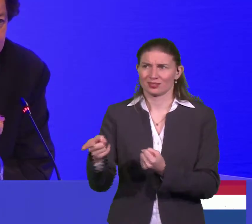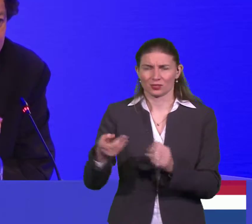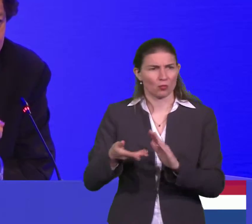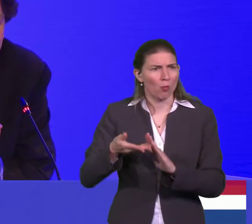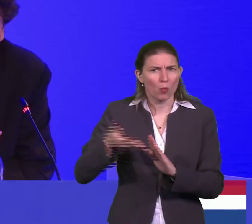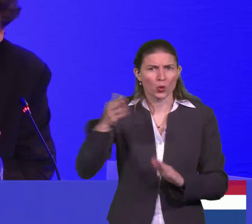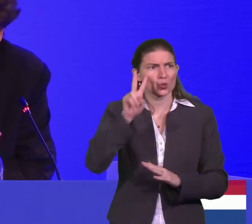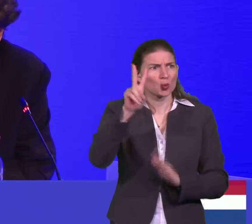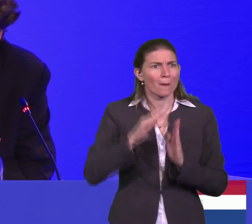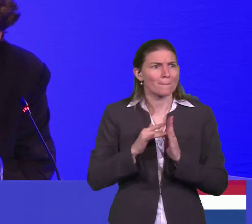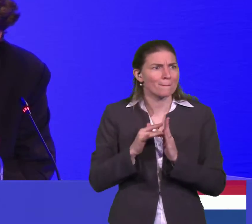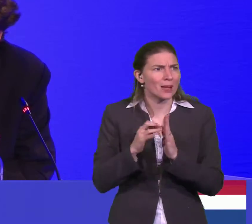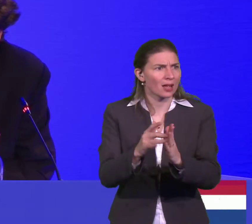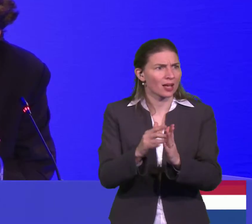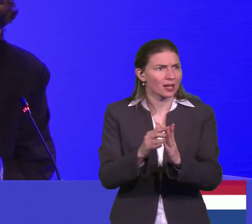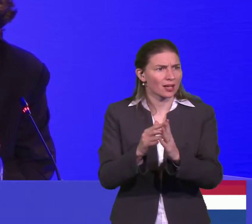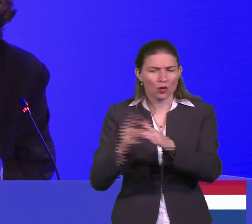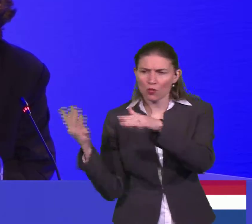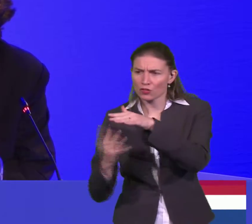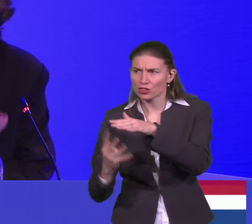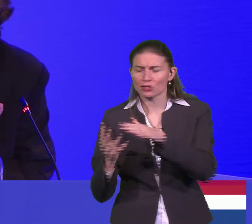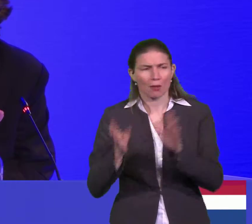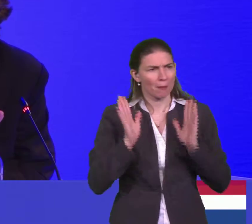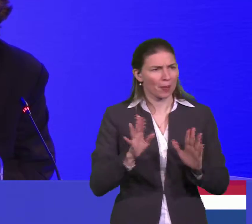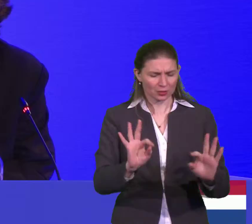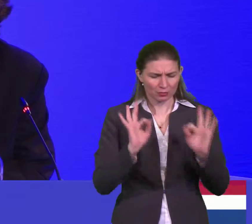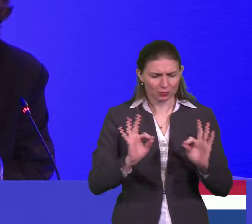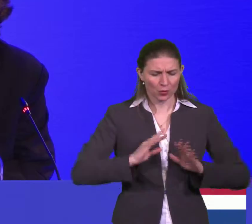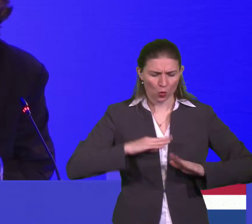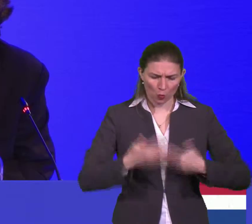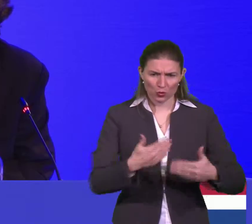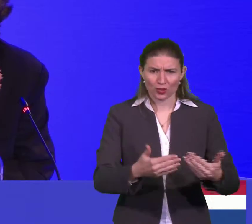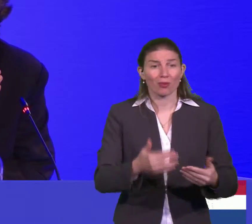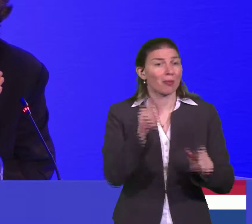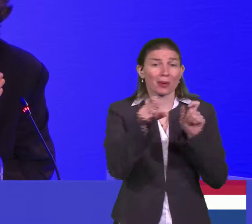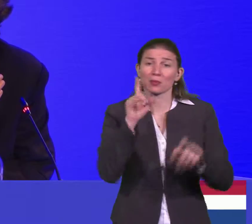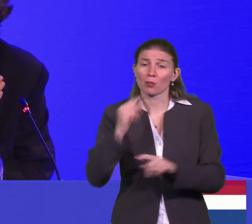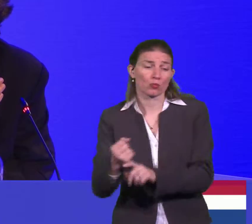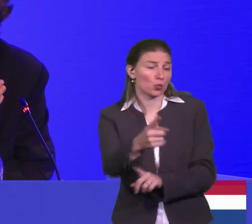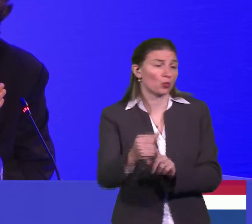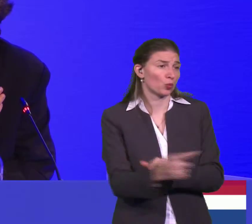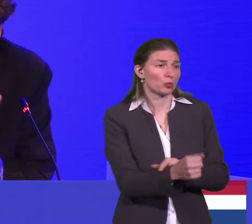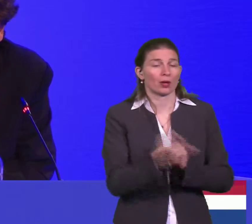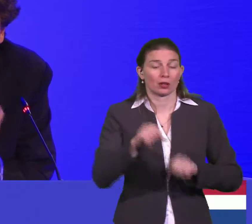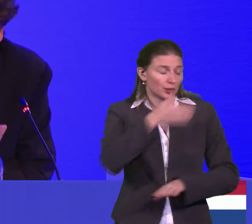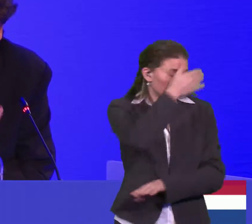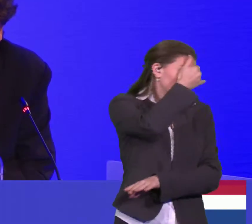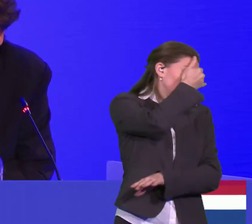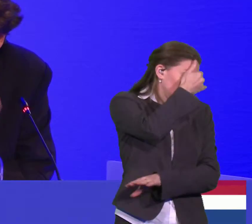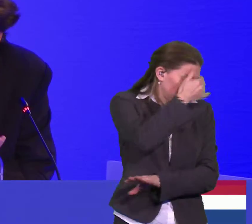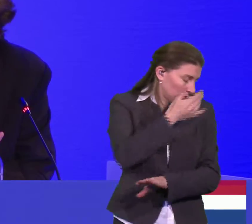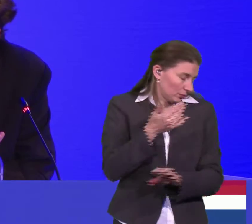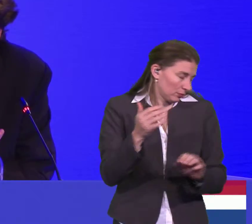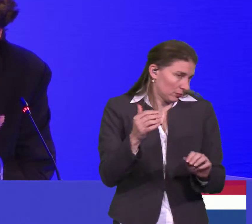in a very effective and operational way is key. Otherwise people will simply move. We know this. We can close our eyes for this. The third